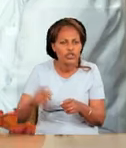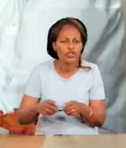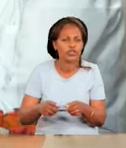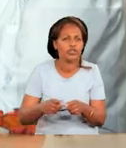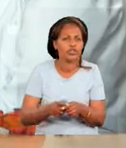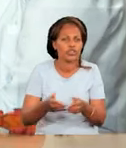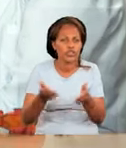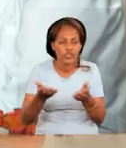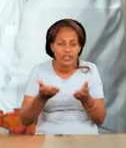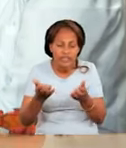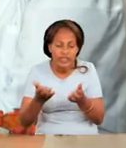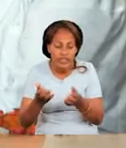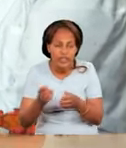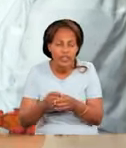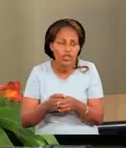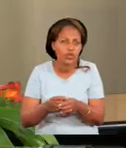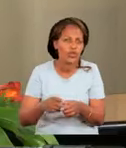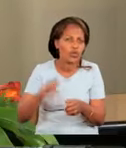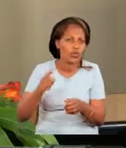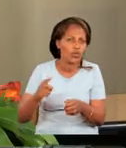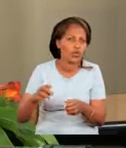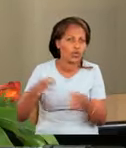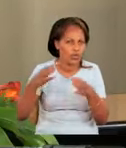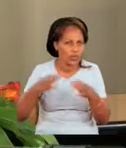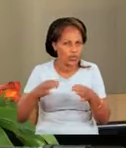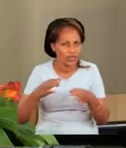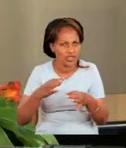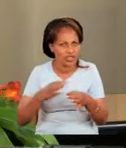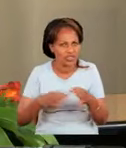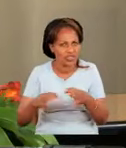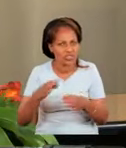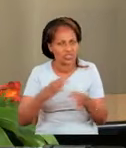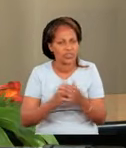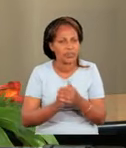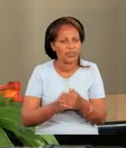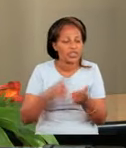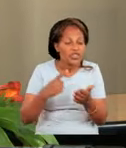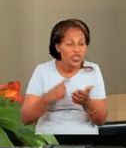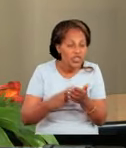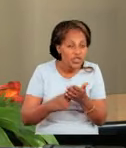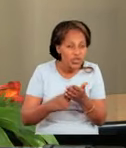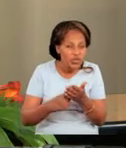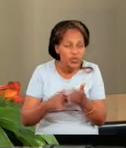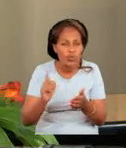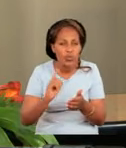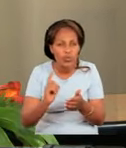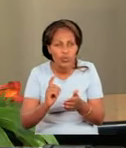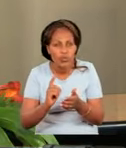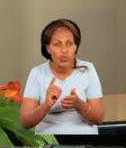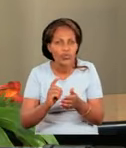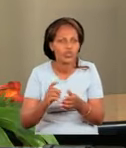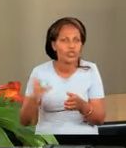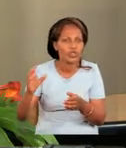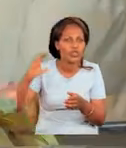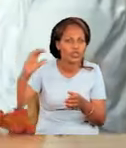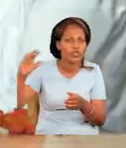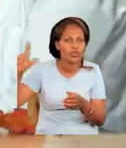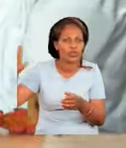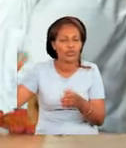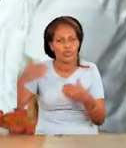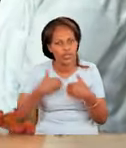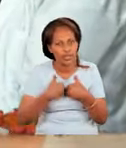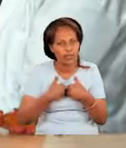photosynthesis. Correct. They are green because they contain chlorophyll. In another experiment, you will prove